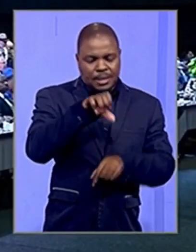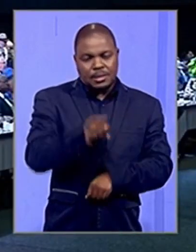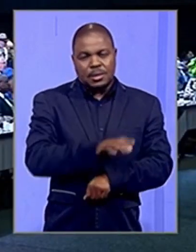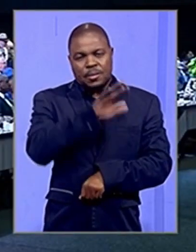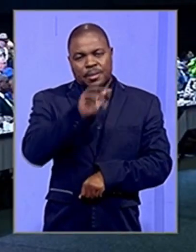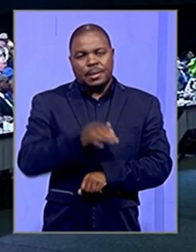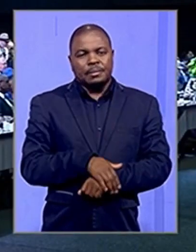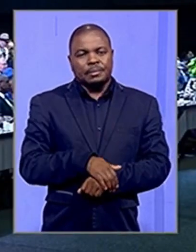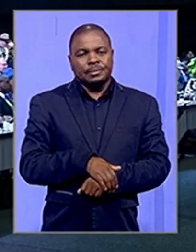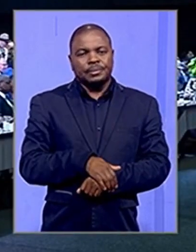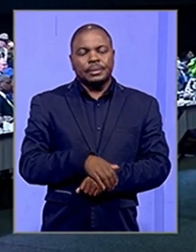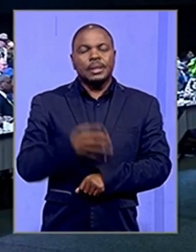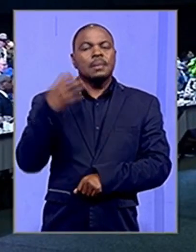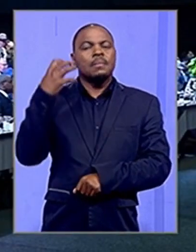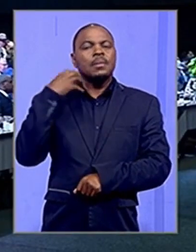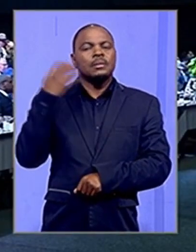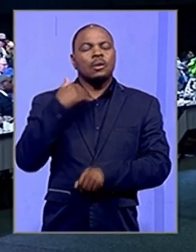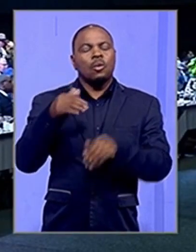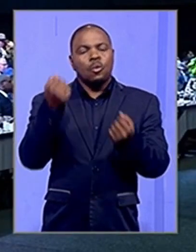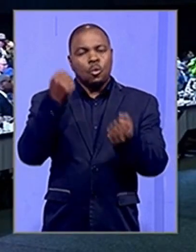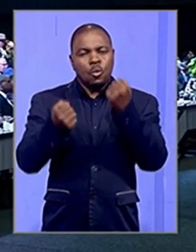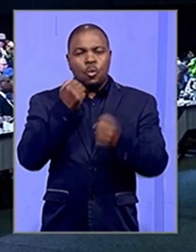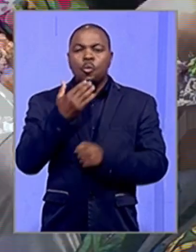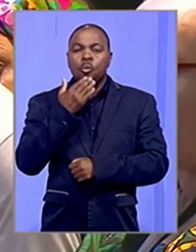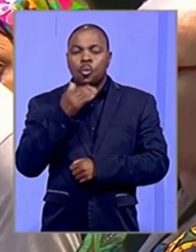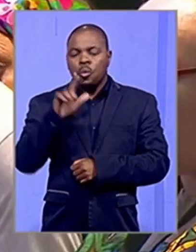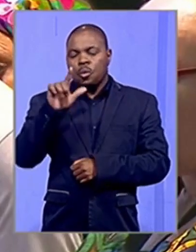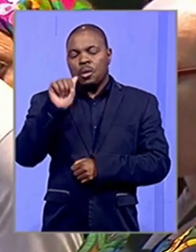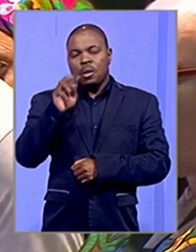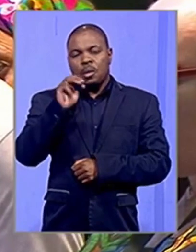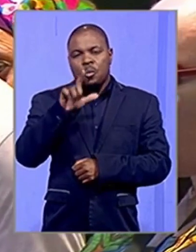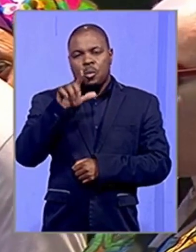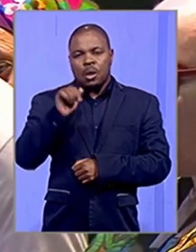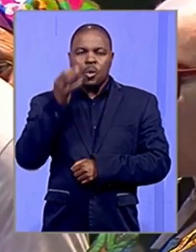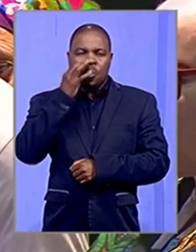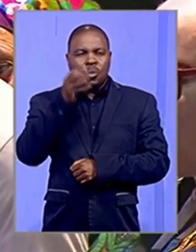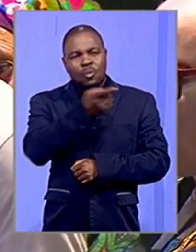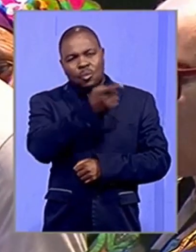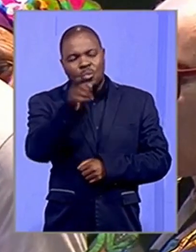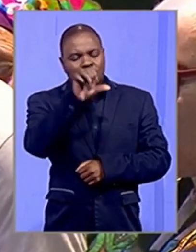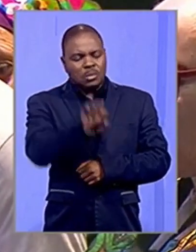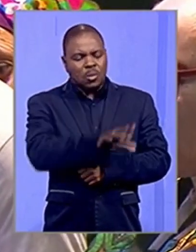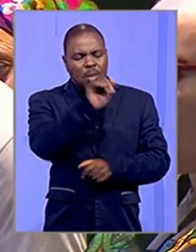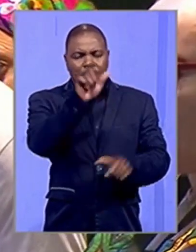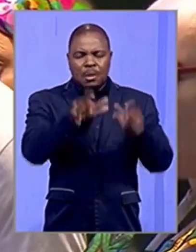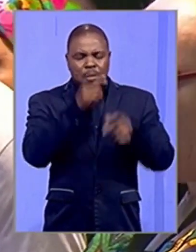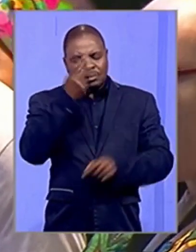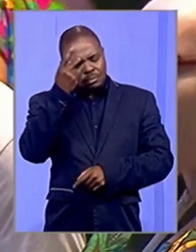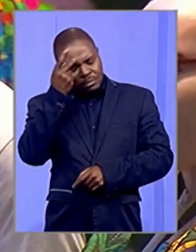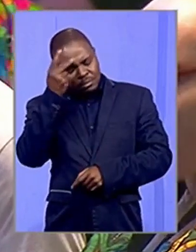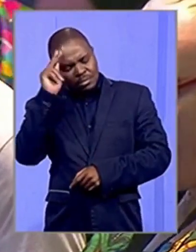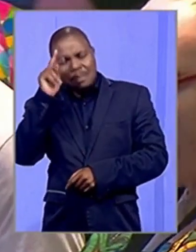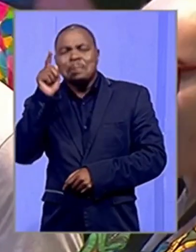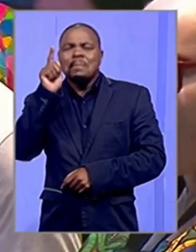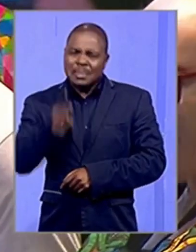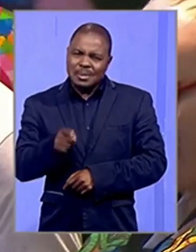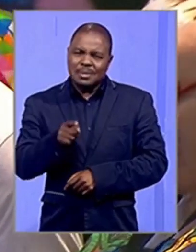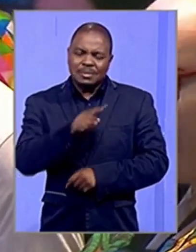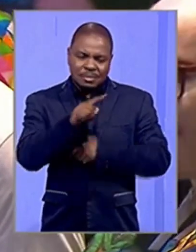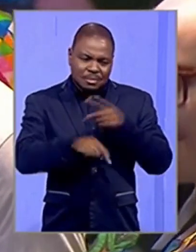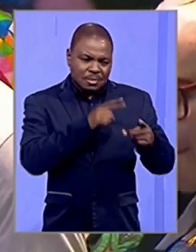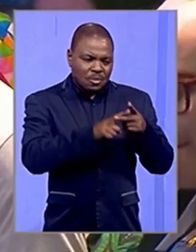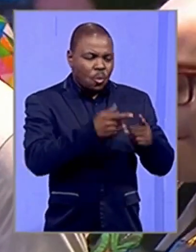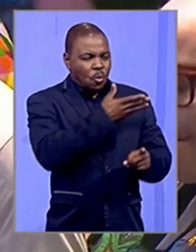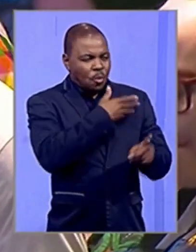ya bosiamisi Ronald Lamola a ikuetse gore go nne le phetogo ya menagano gareng ga maAfrika Borwa go fedisa tshotlakako ya